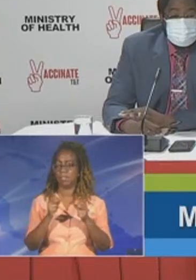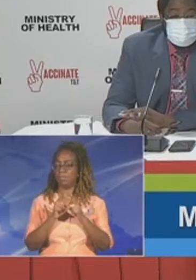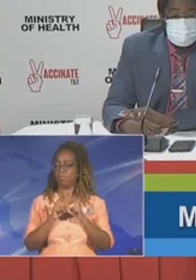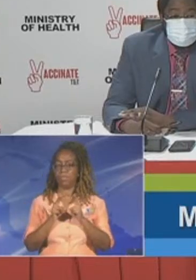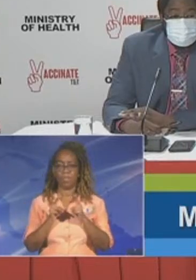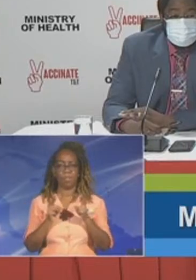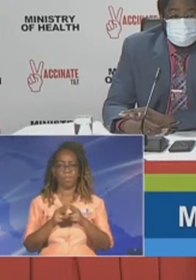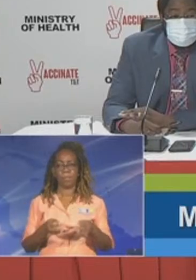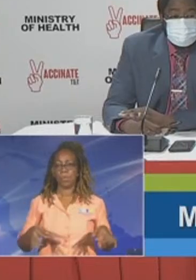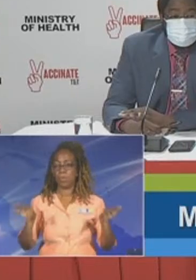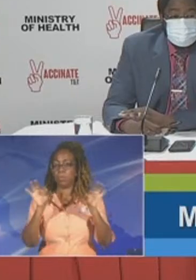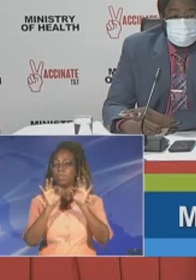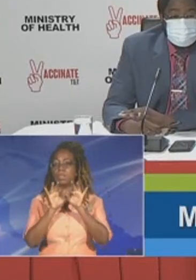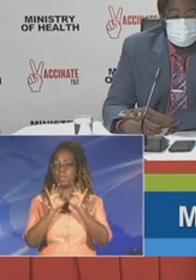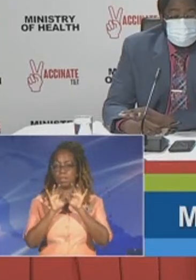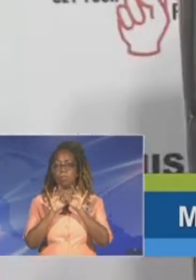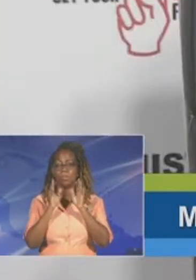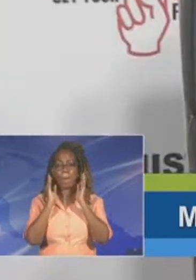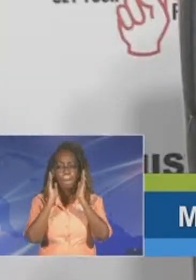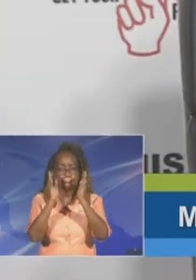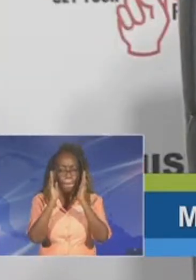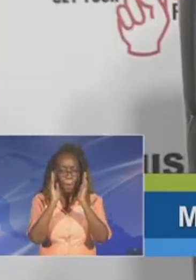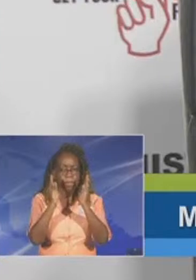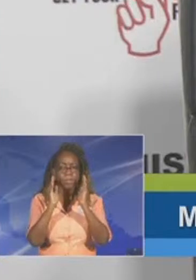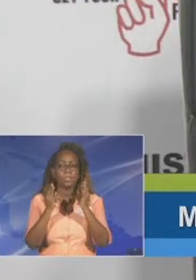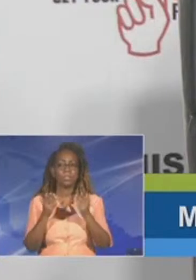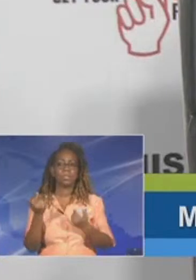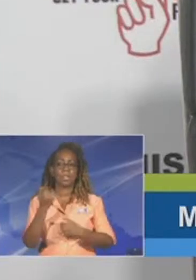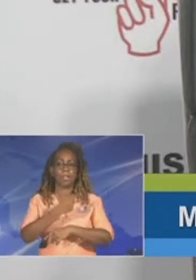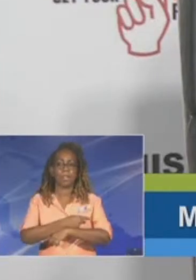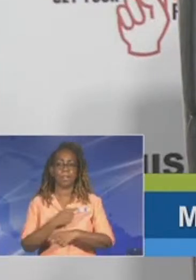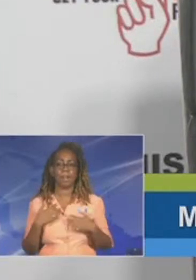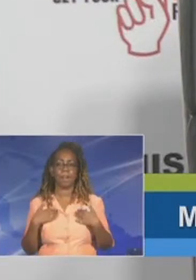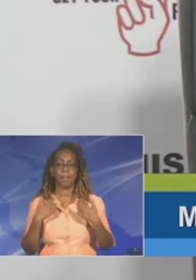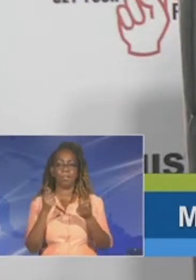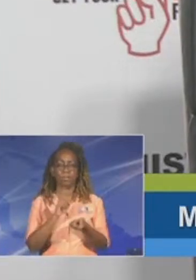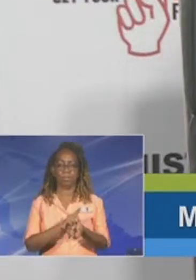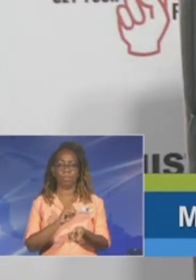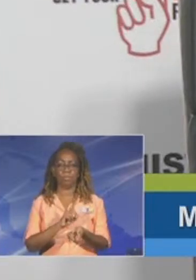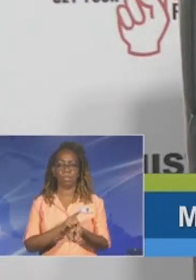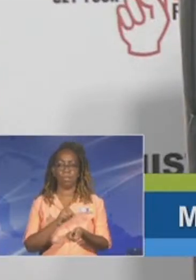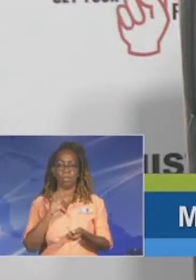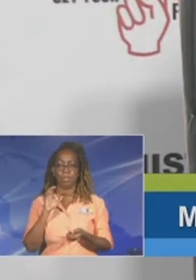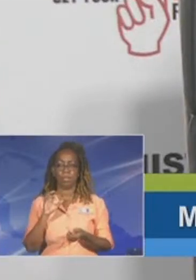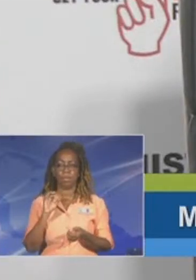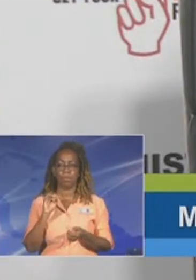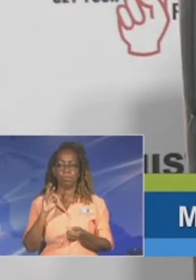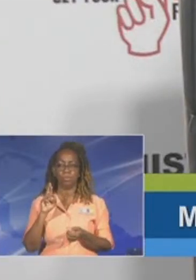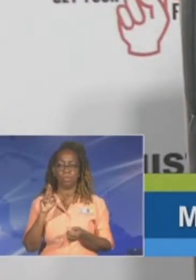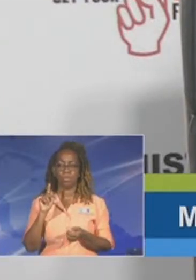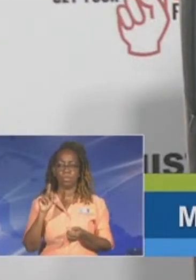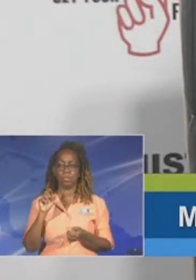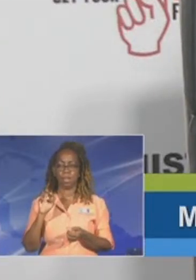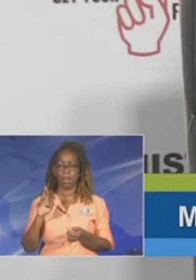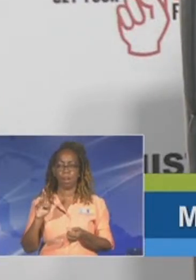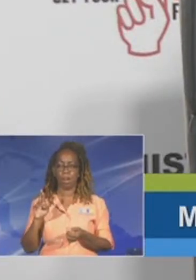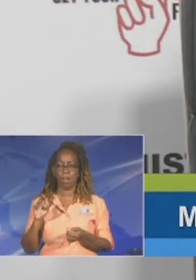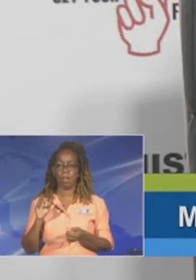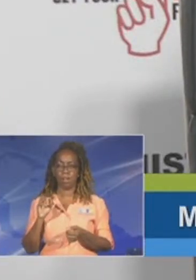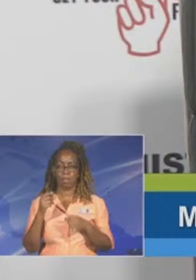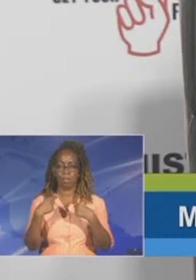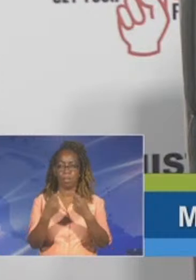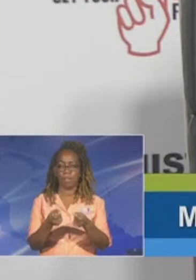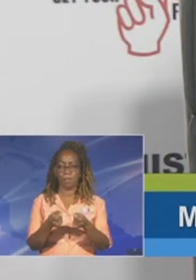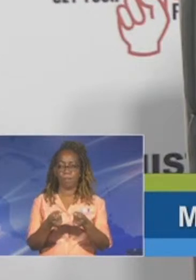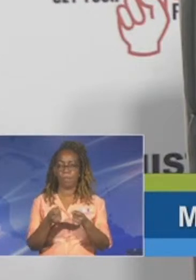of focus in health. And so today we have with us Dr. Othello, who will give us some information about